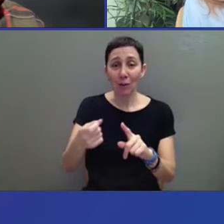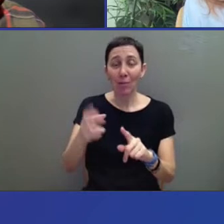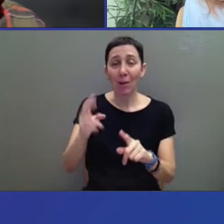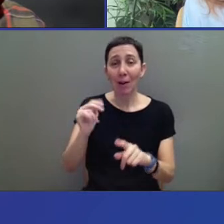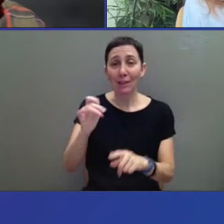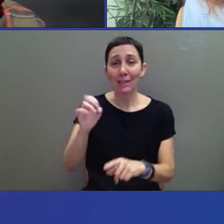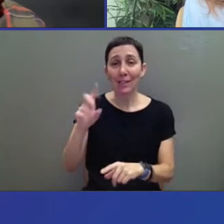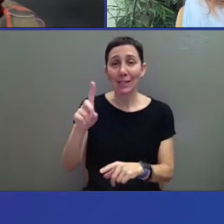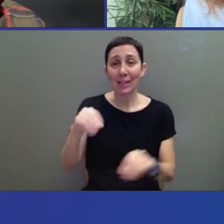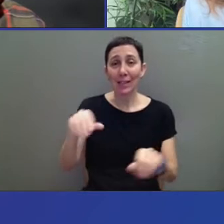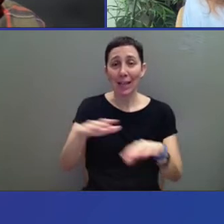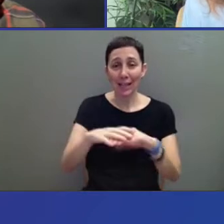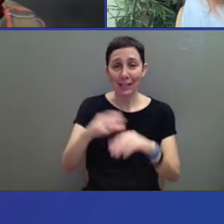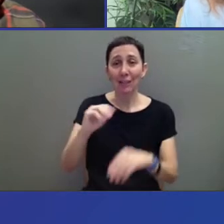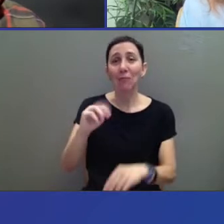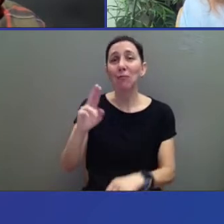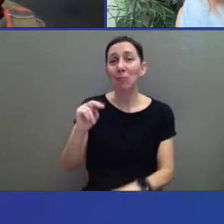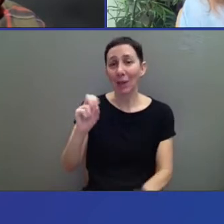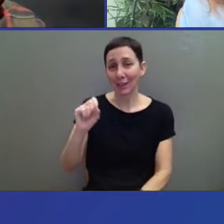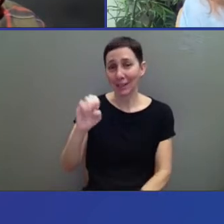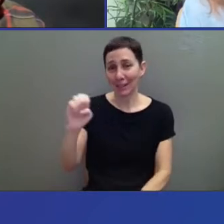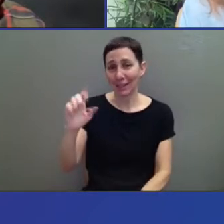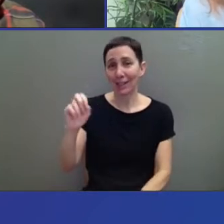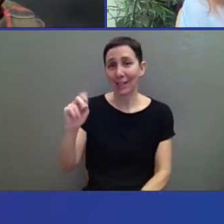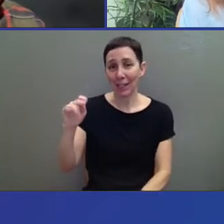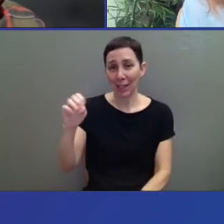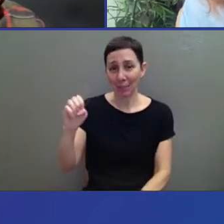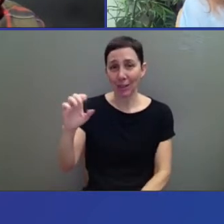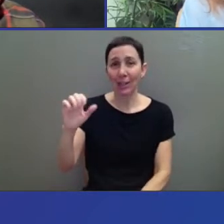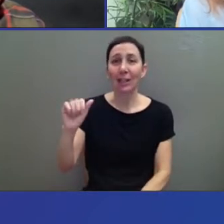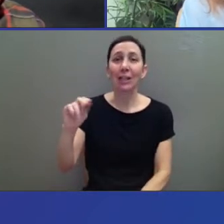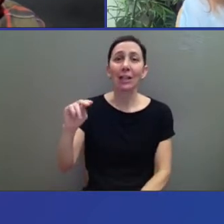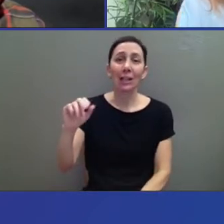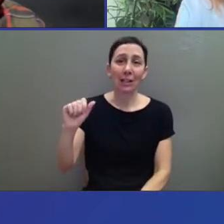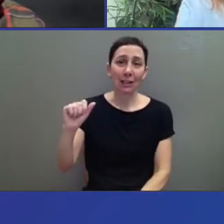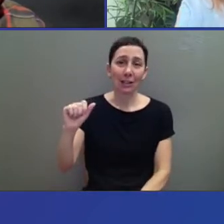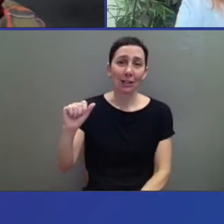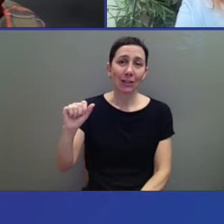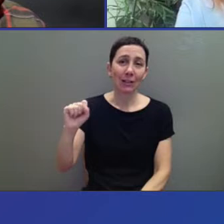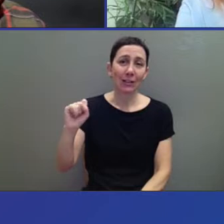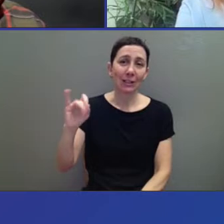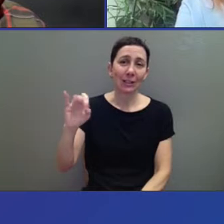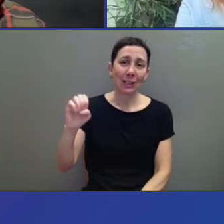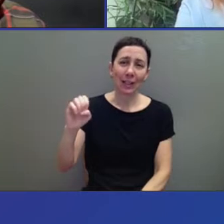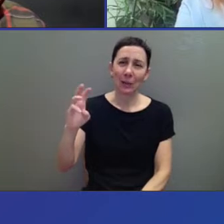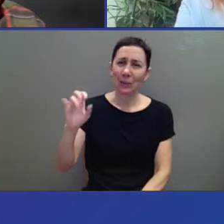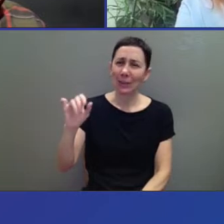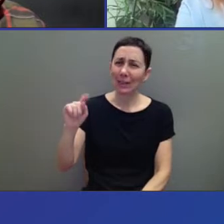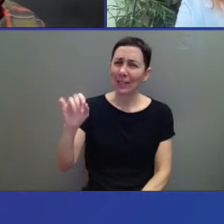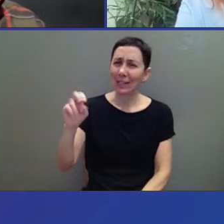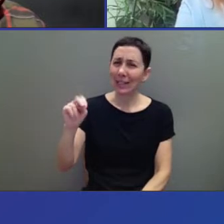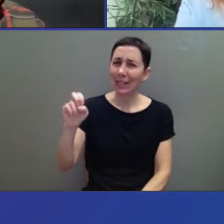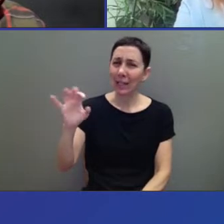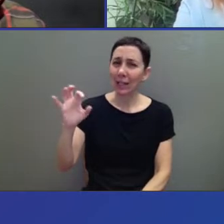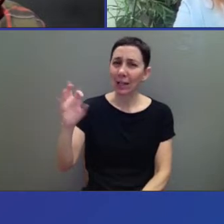unceded lands of the Munsee, Lenape, Canarsie, and Matinacock people. That's